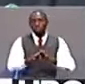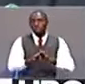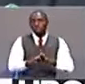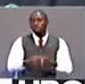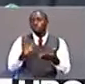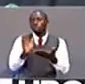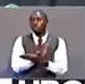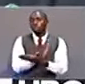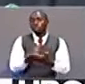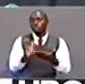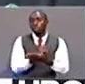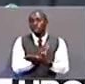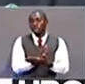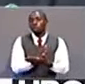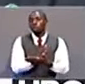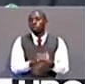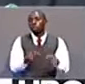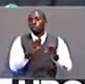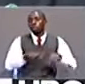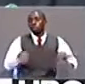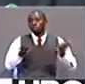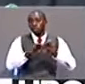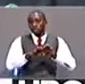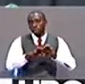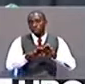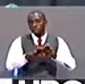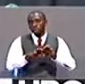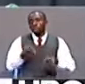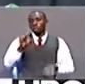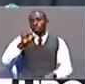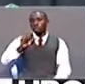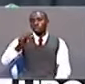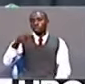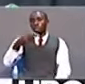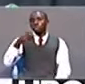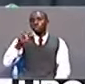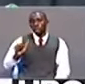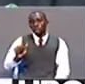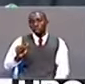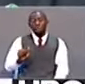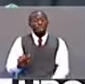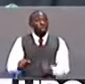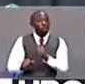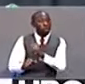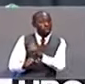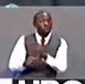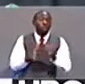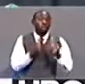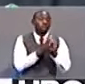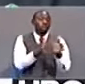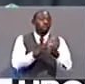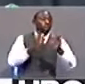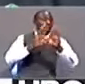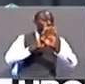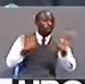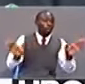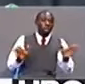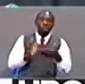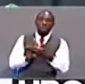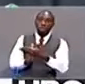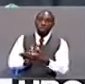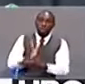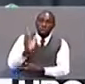agreement, abbreviated as SHA. The shareholders agreement defines the rights